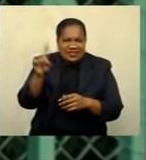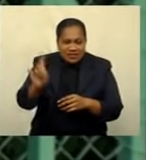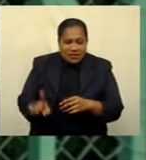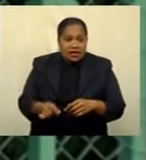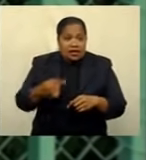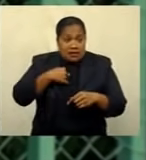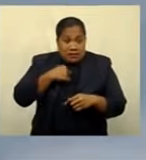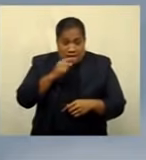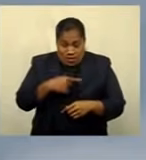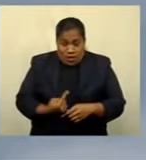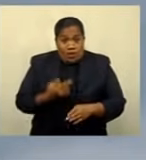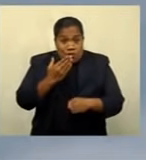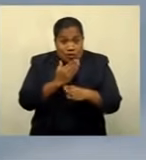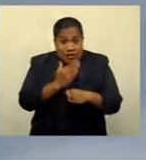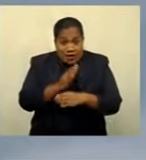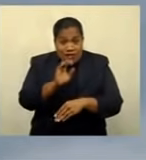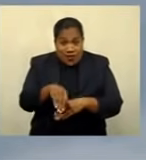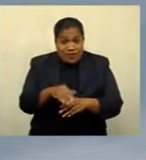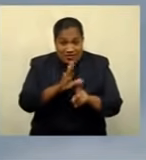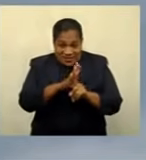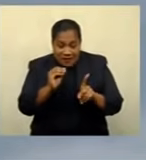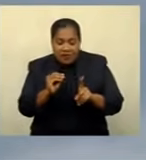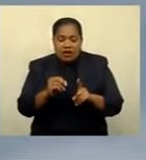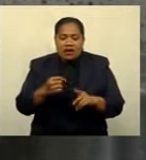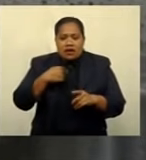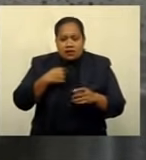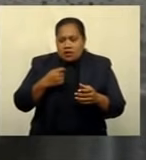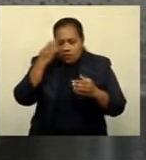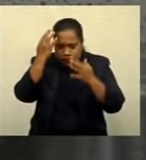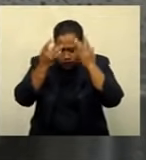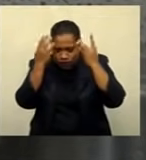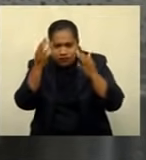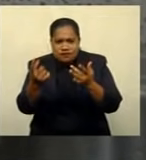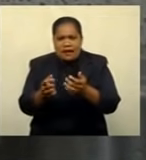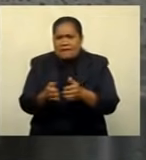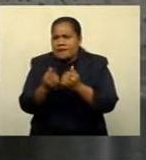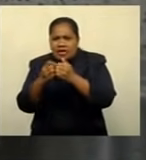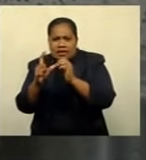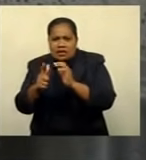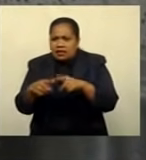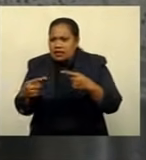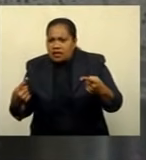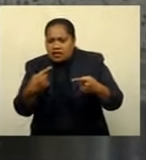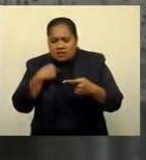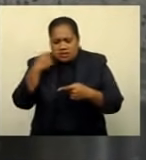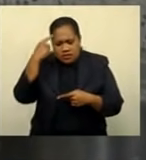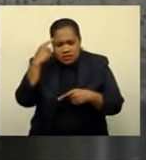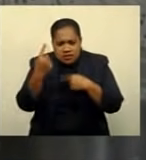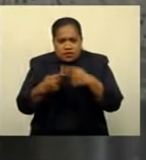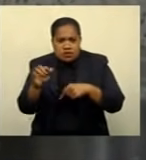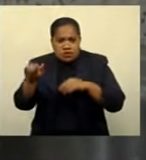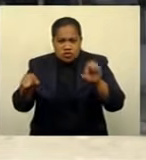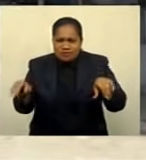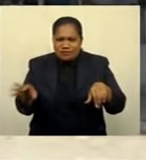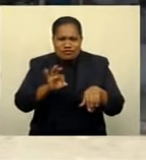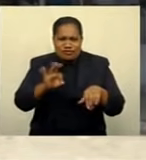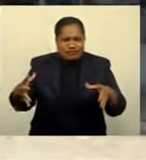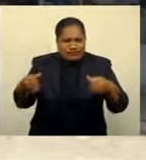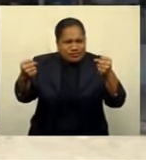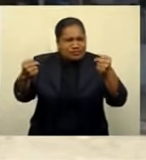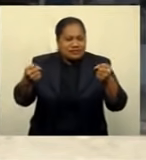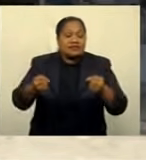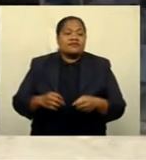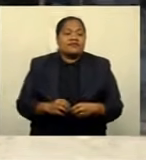lot of things, having to pay bills on time, just so that it doesn't get disconnected. As a taxi driver now, it's a very difficult